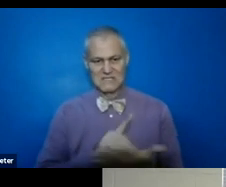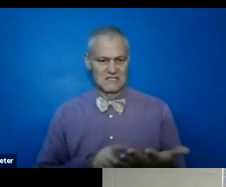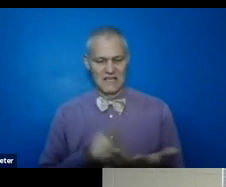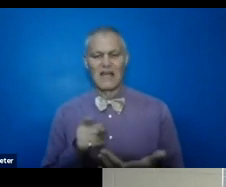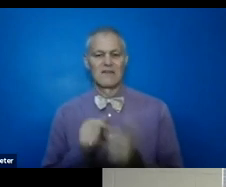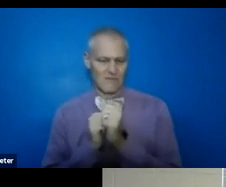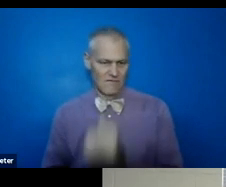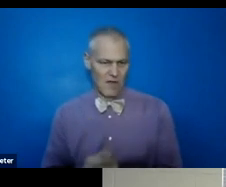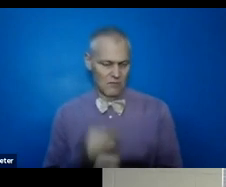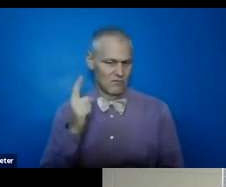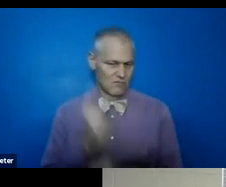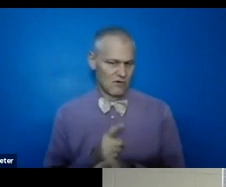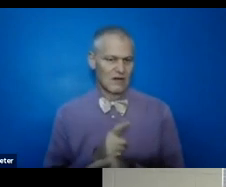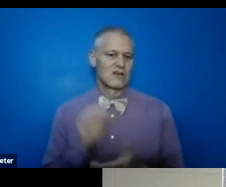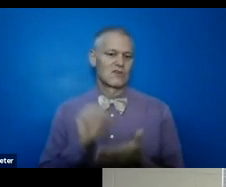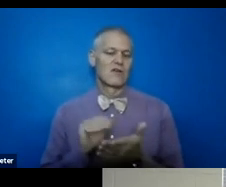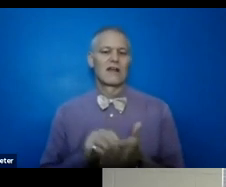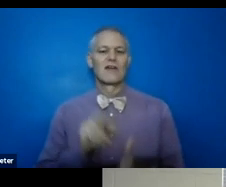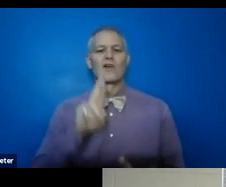part of it is we just track rearrest rate.